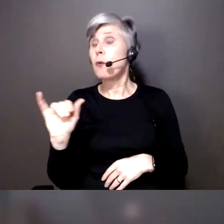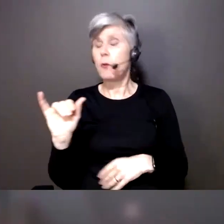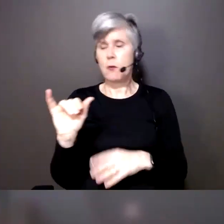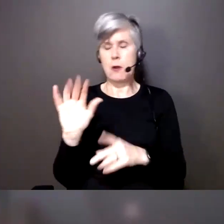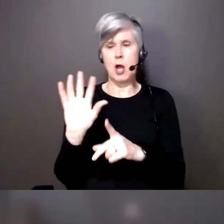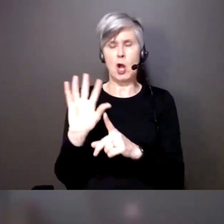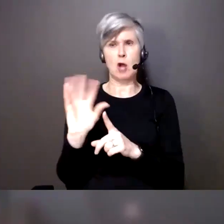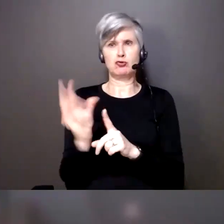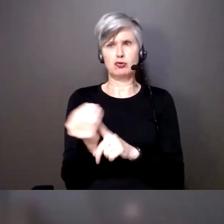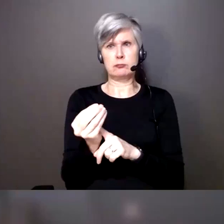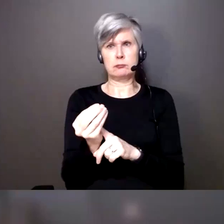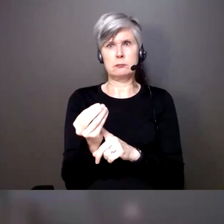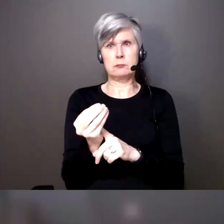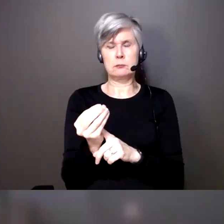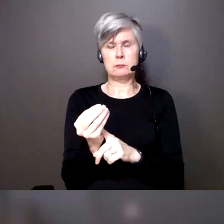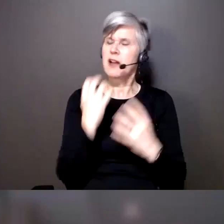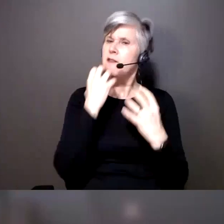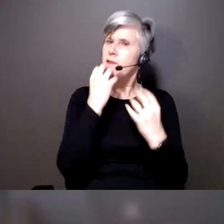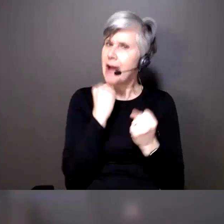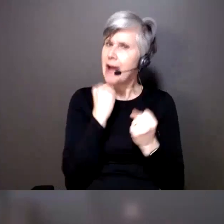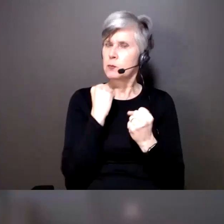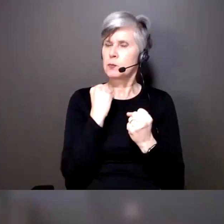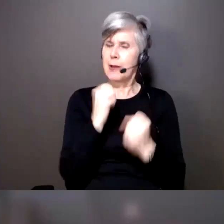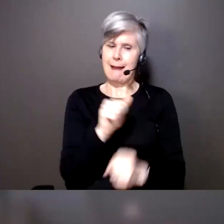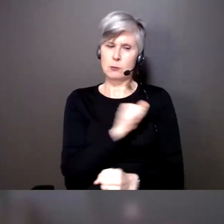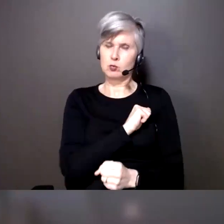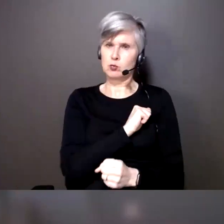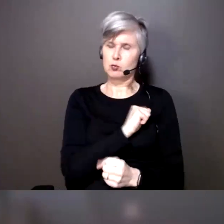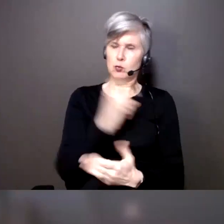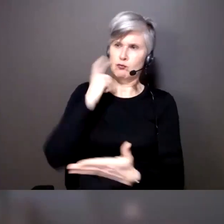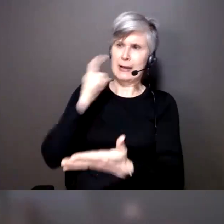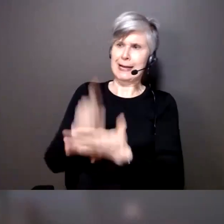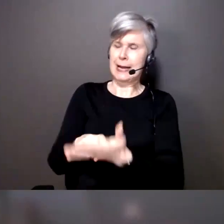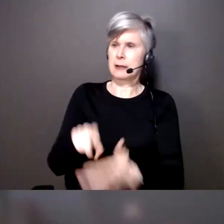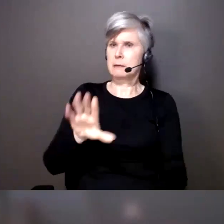that values people for their contribution, that looks at